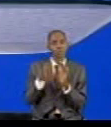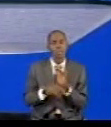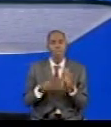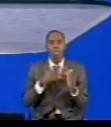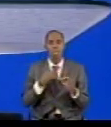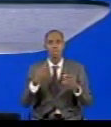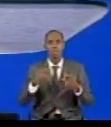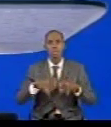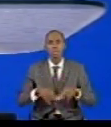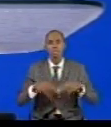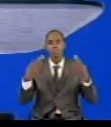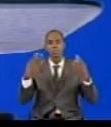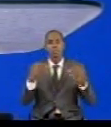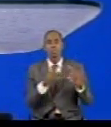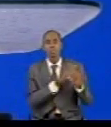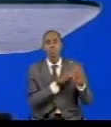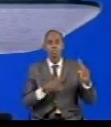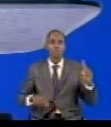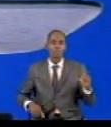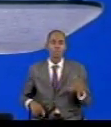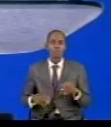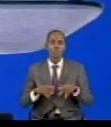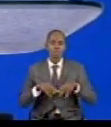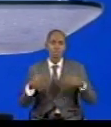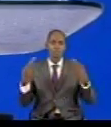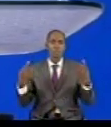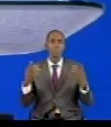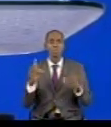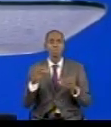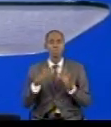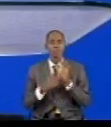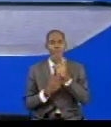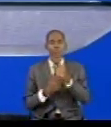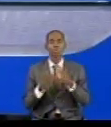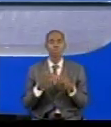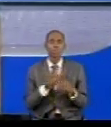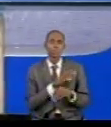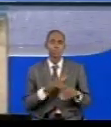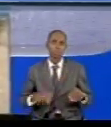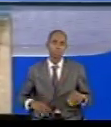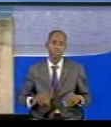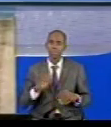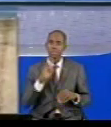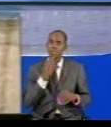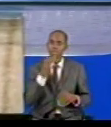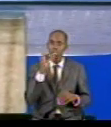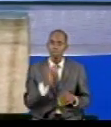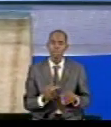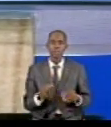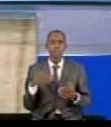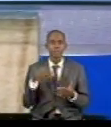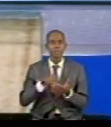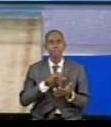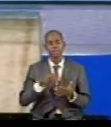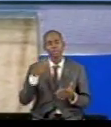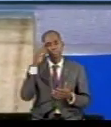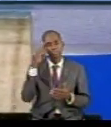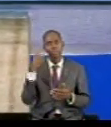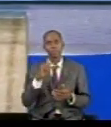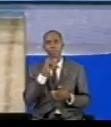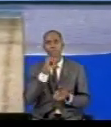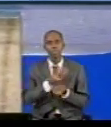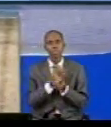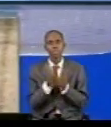God revealed in Christ, earnestly contending for the unchanging